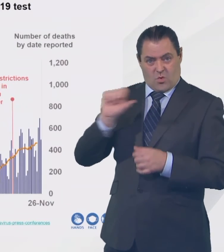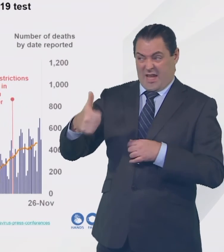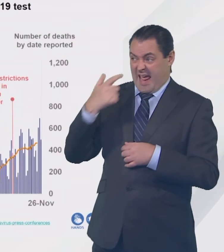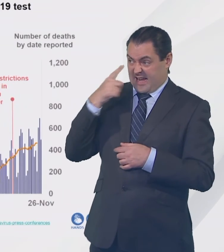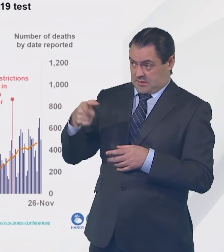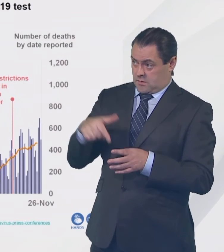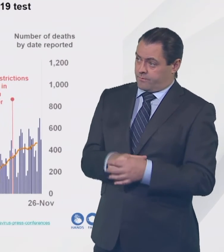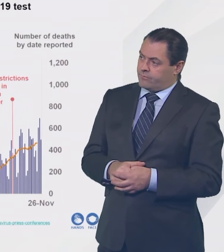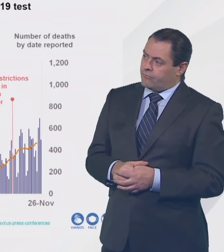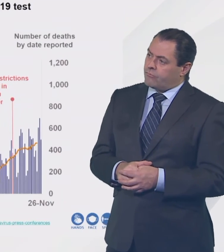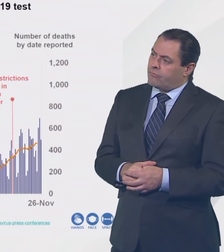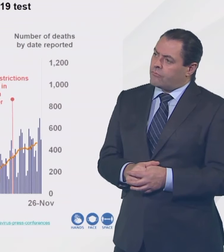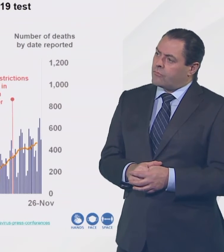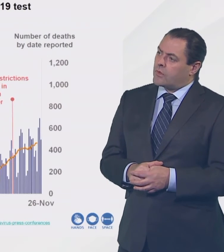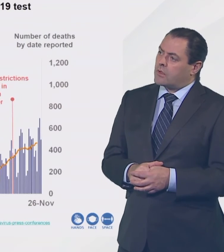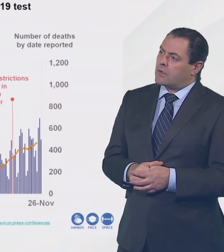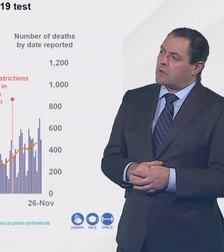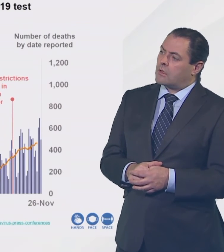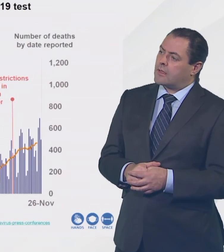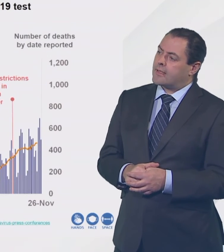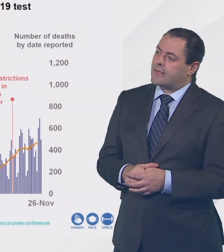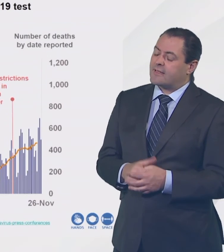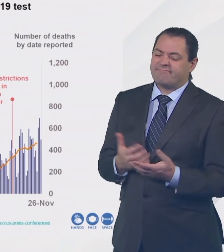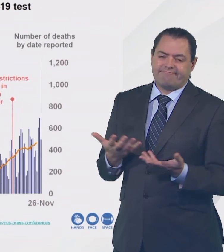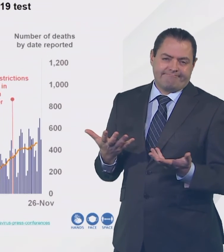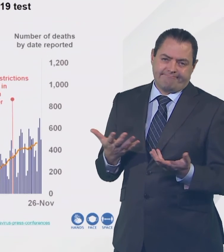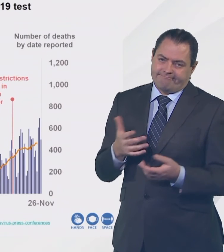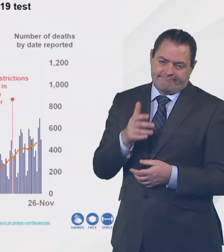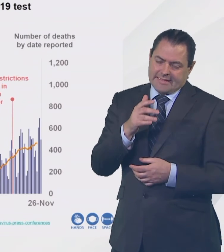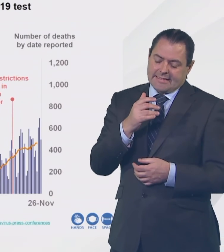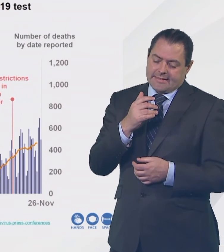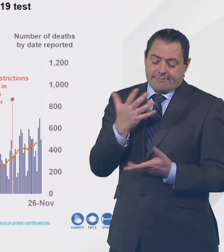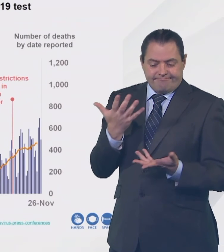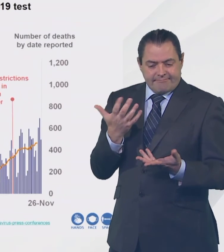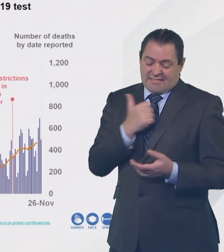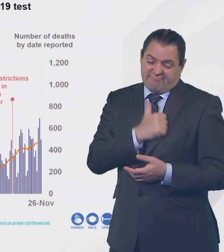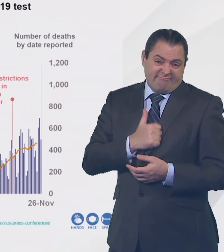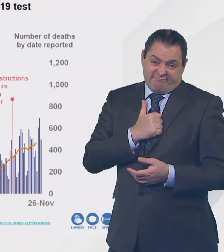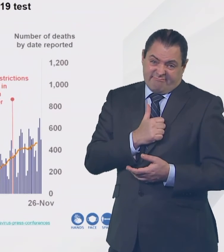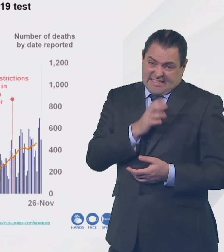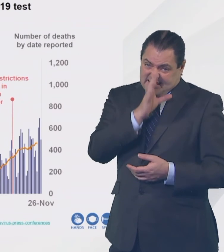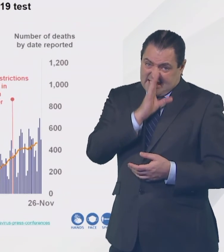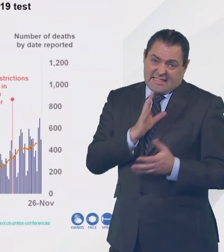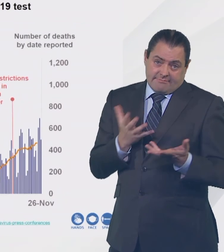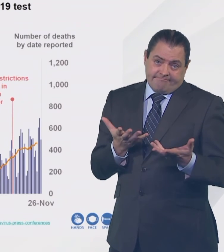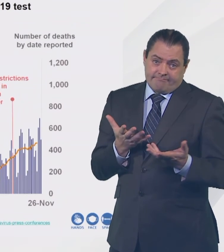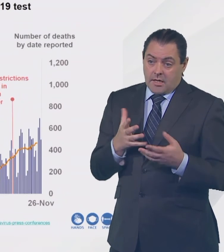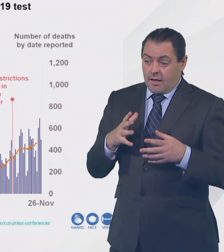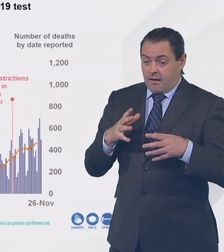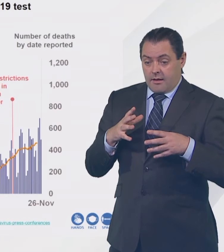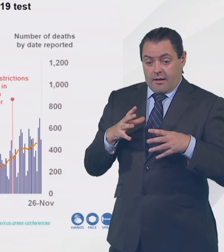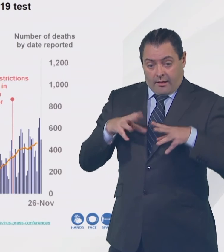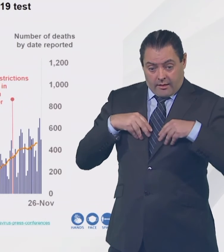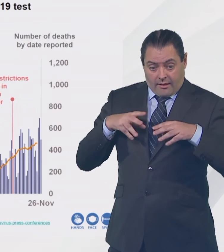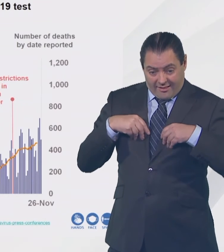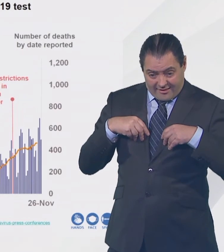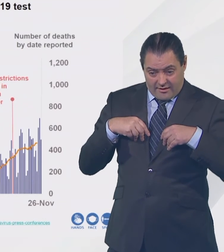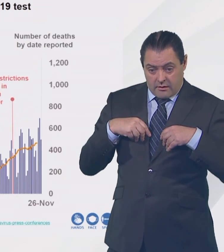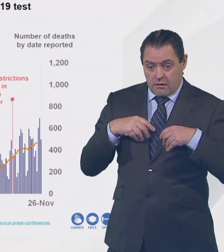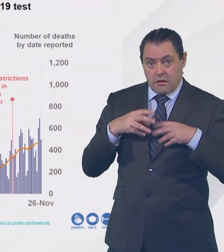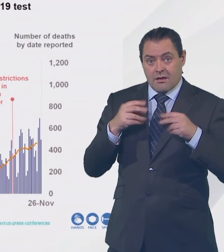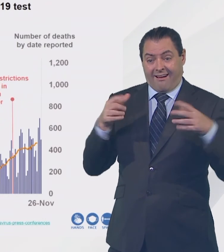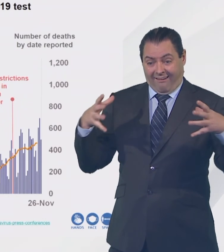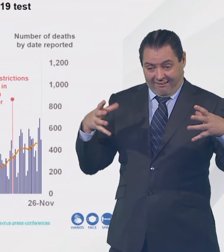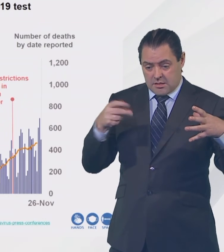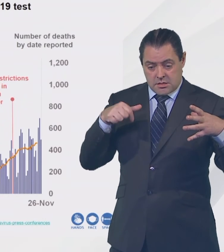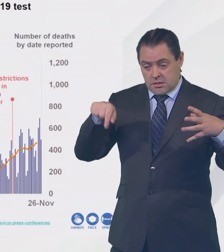please. And unfortunately, as we know, that sadly, as we get infections and as we get hospitalizations,